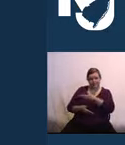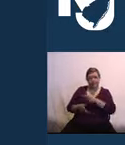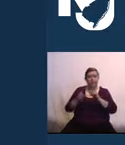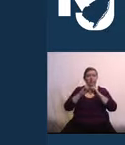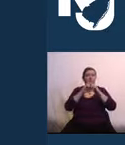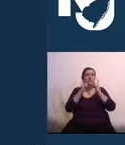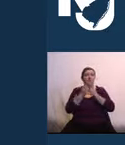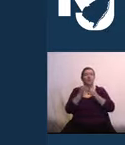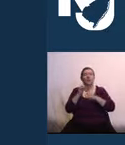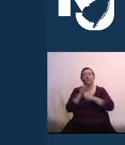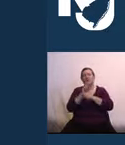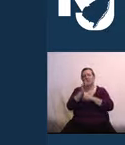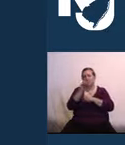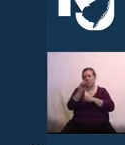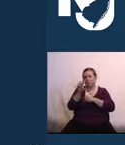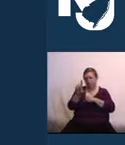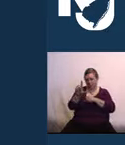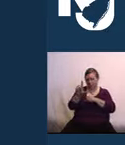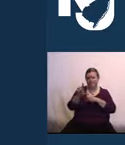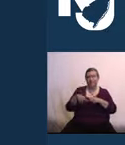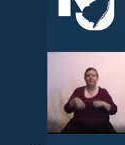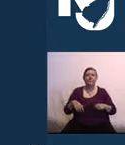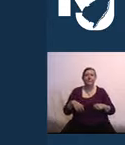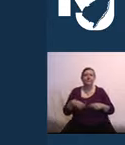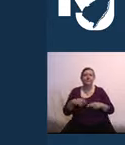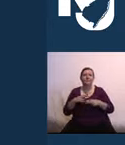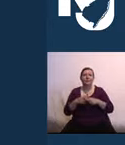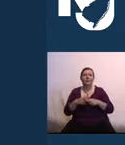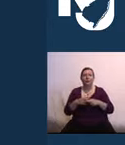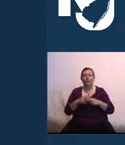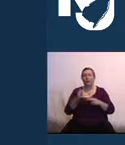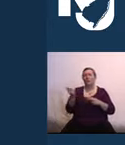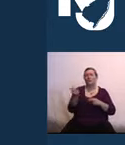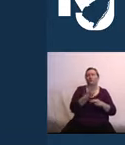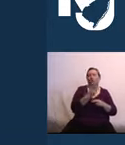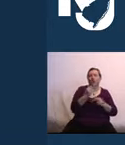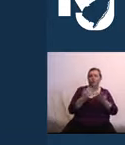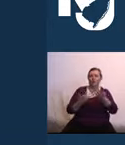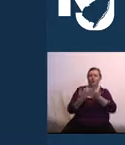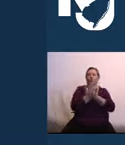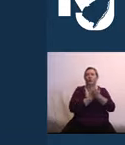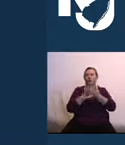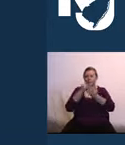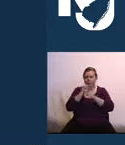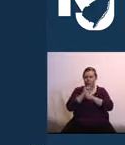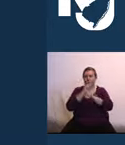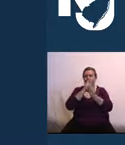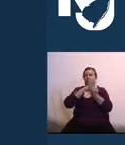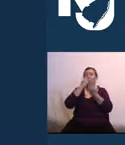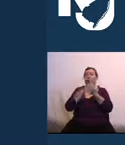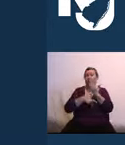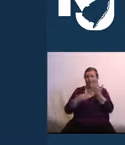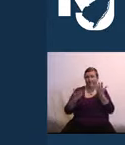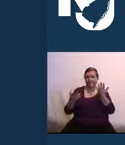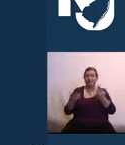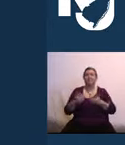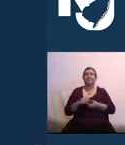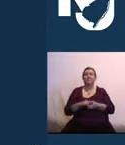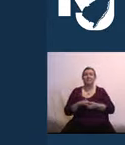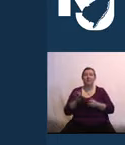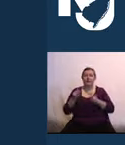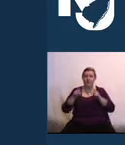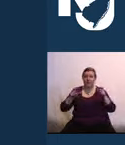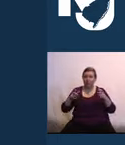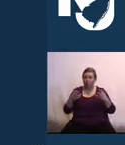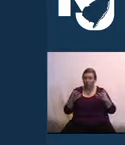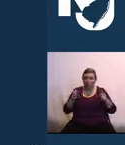and Earn program, which is pairing residents in need of a good career with the businesses looking to hire them. Today